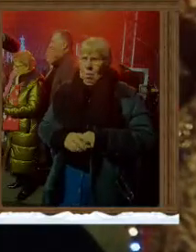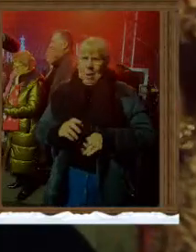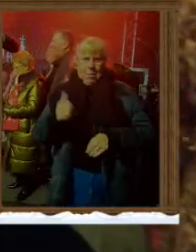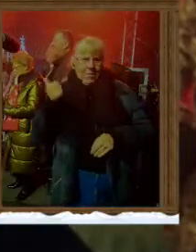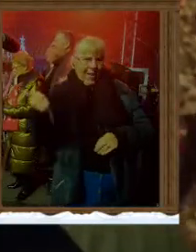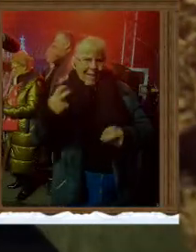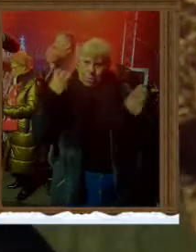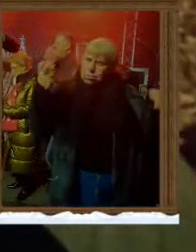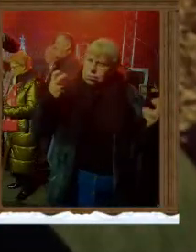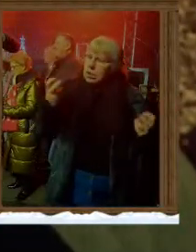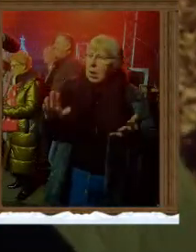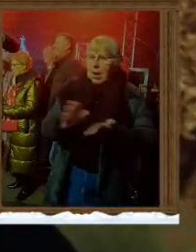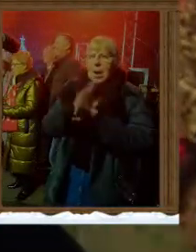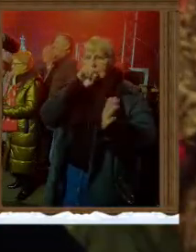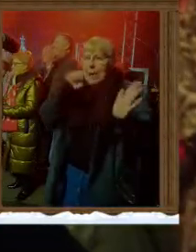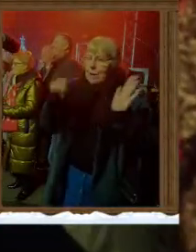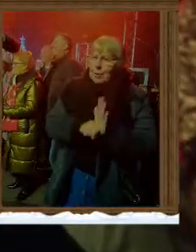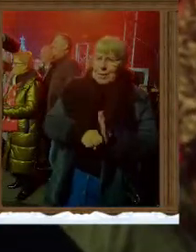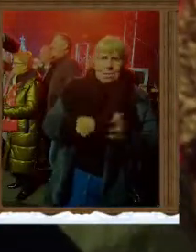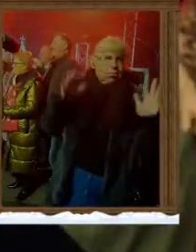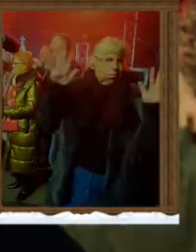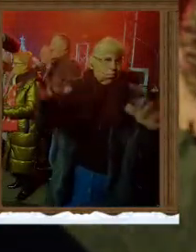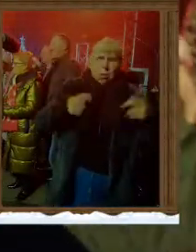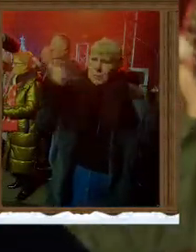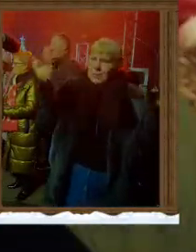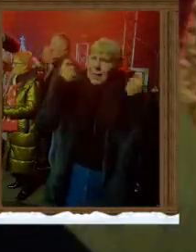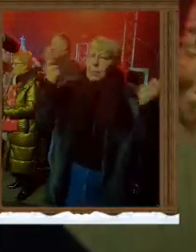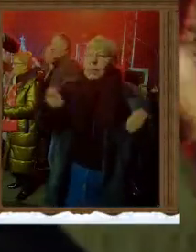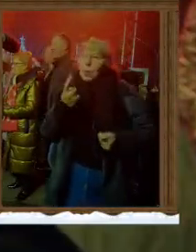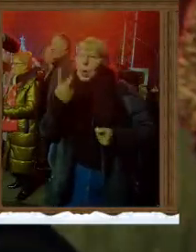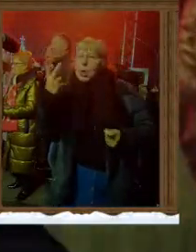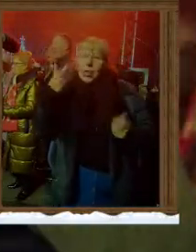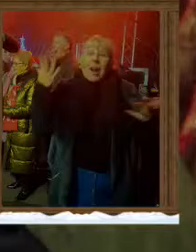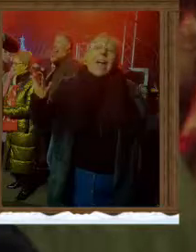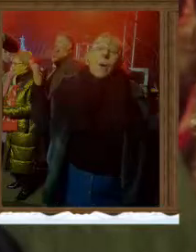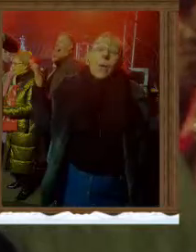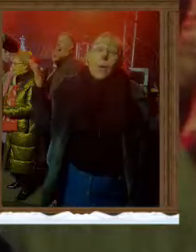very loud. Merry Christmas! What a wonderful celebration! One, two, three!